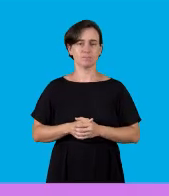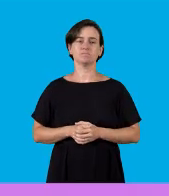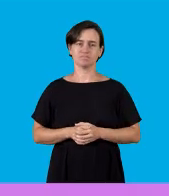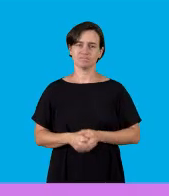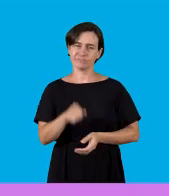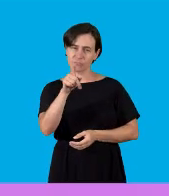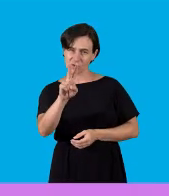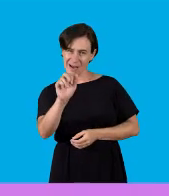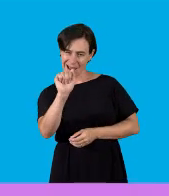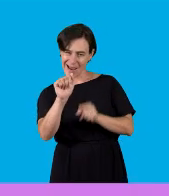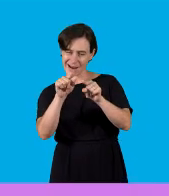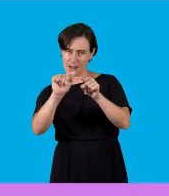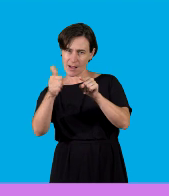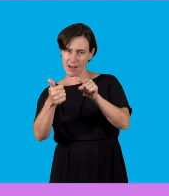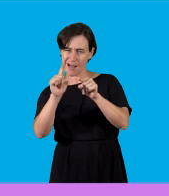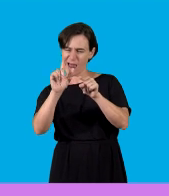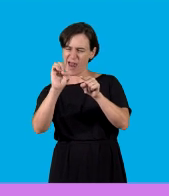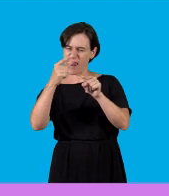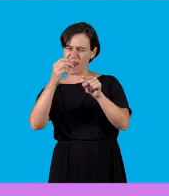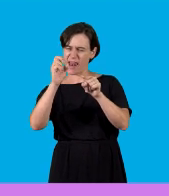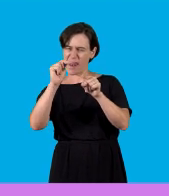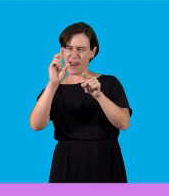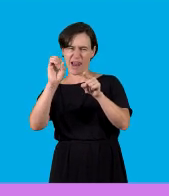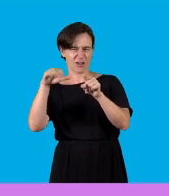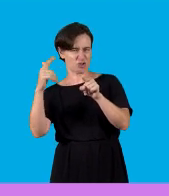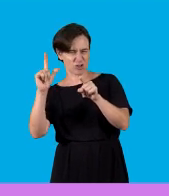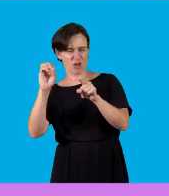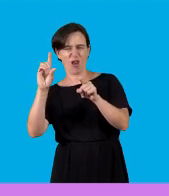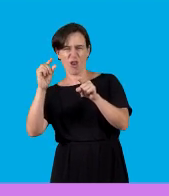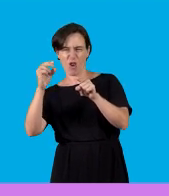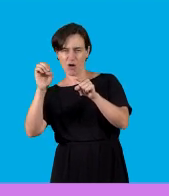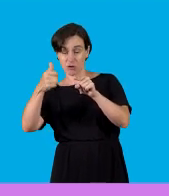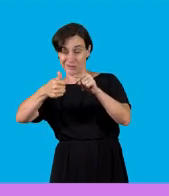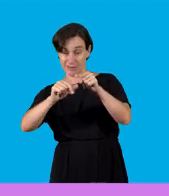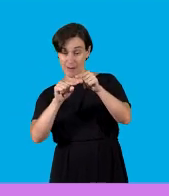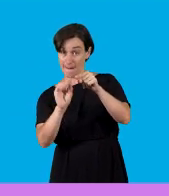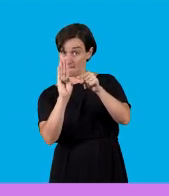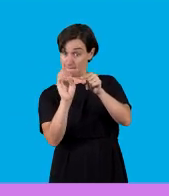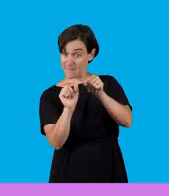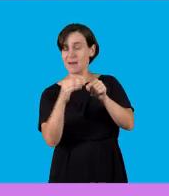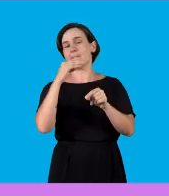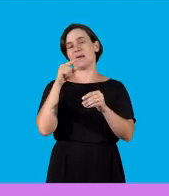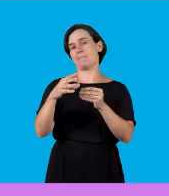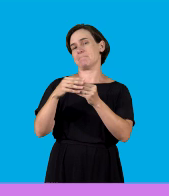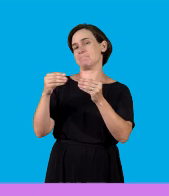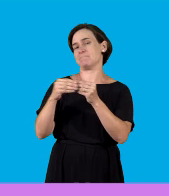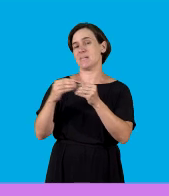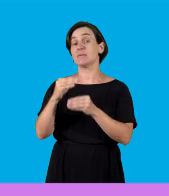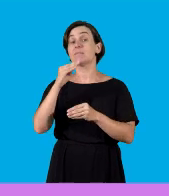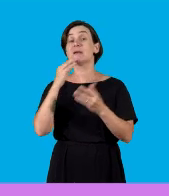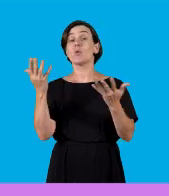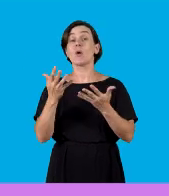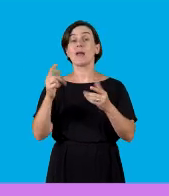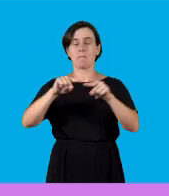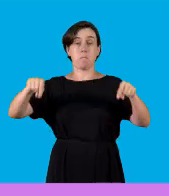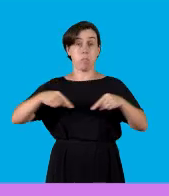A represents the Legends Lodge, and then we've got the B, which is the Members Reserve. So it means block B. Where